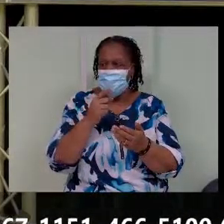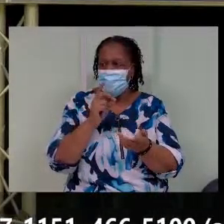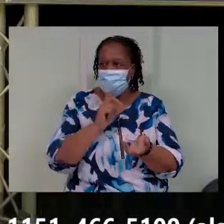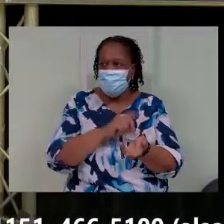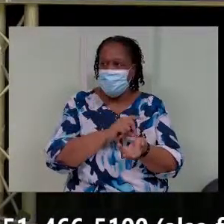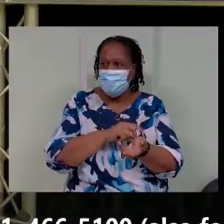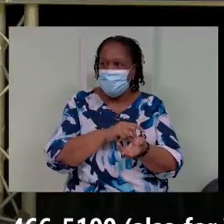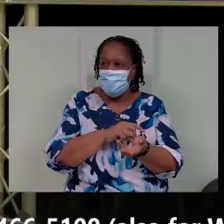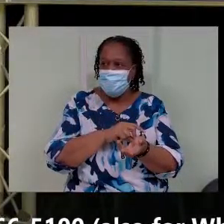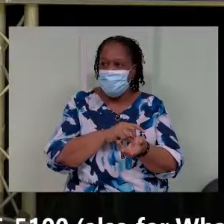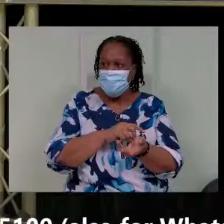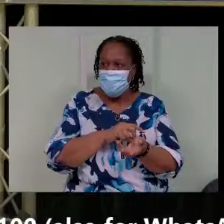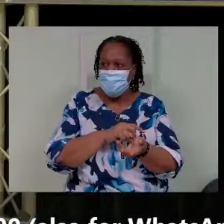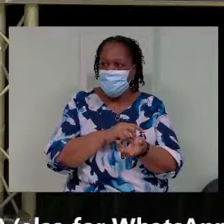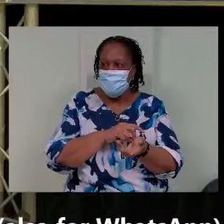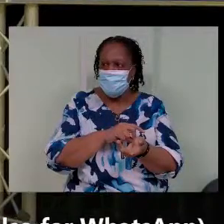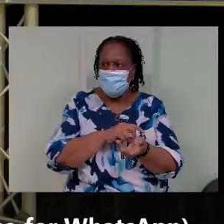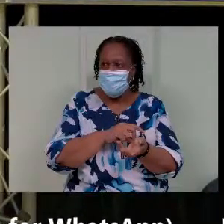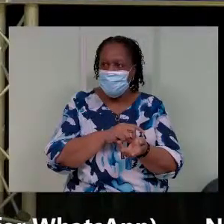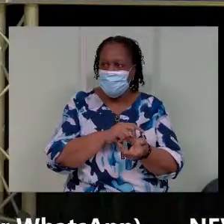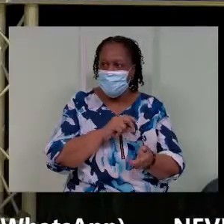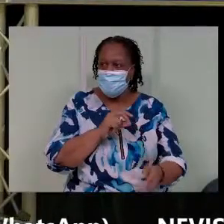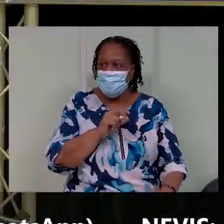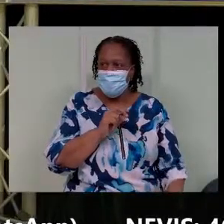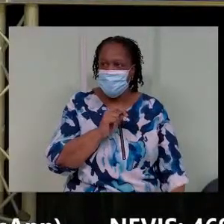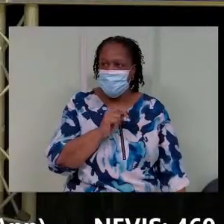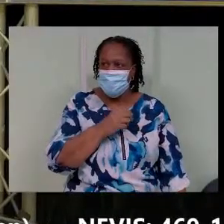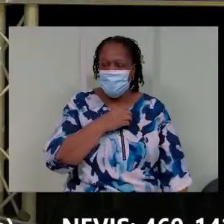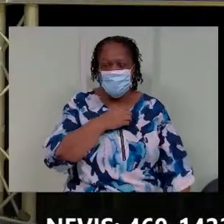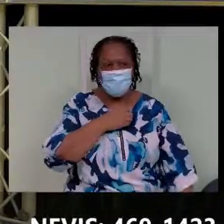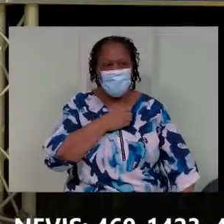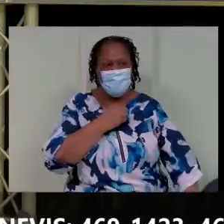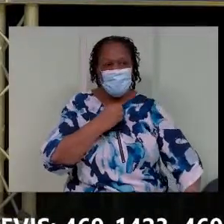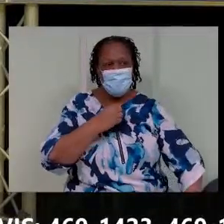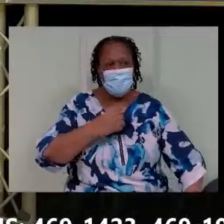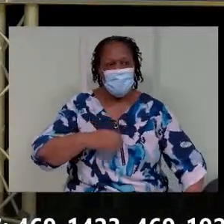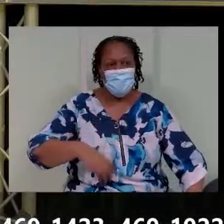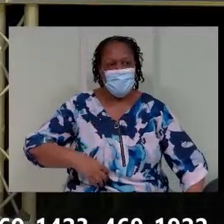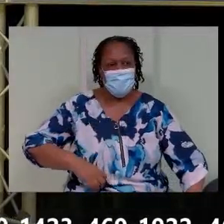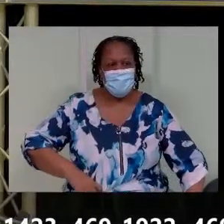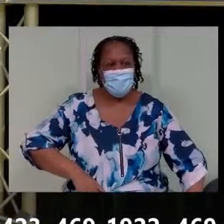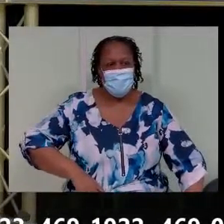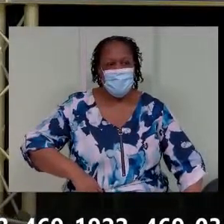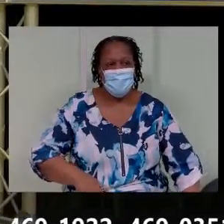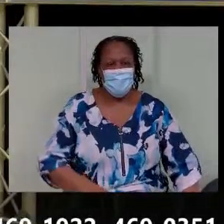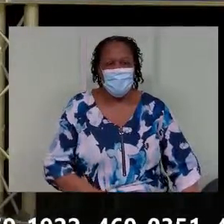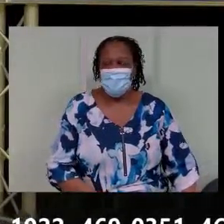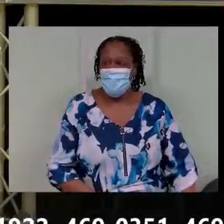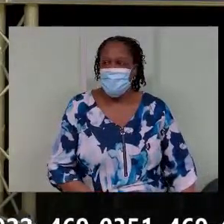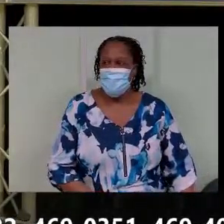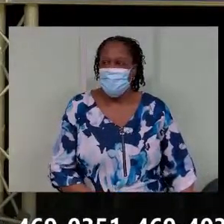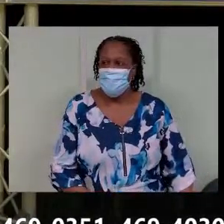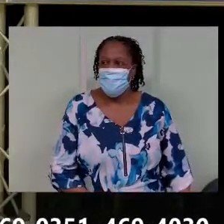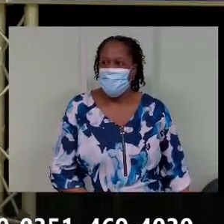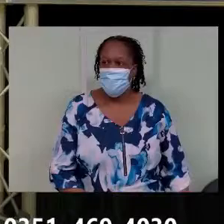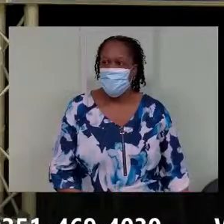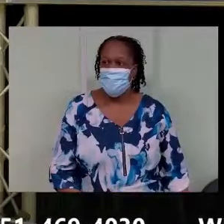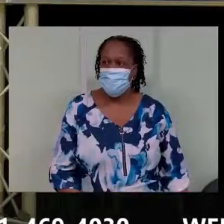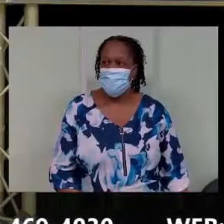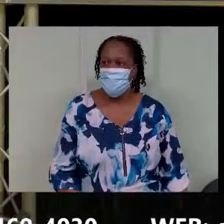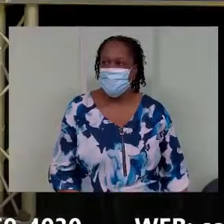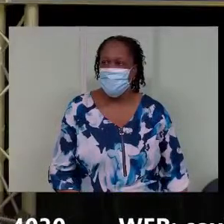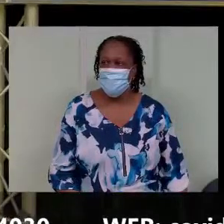that the temperature gun is detrimental to one's health, as it will impact the pineal